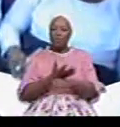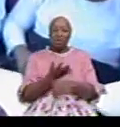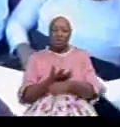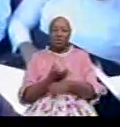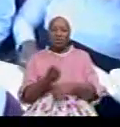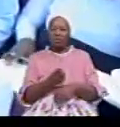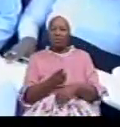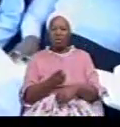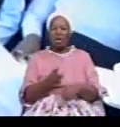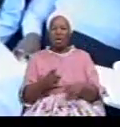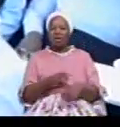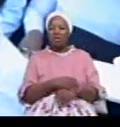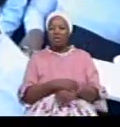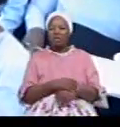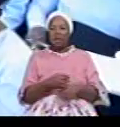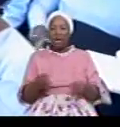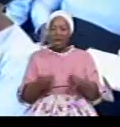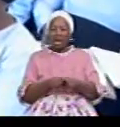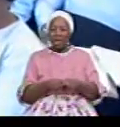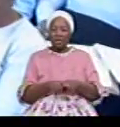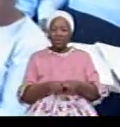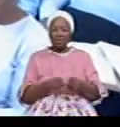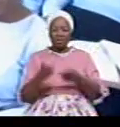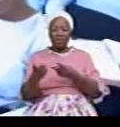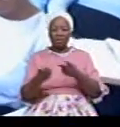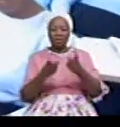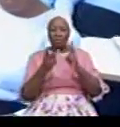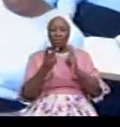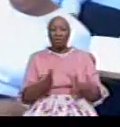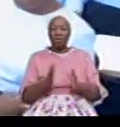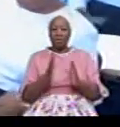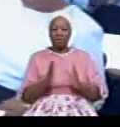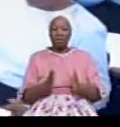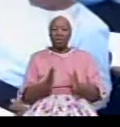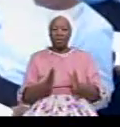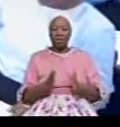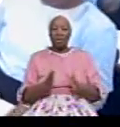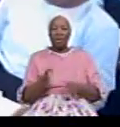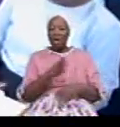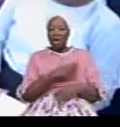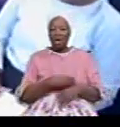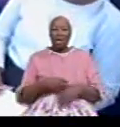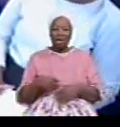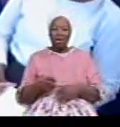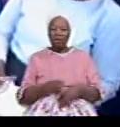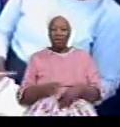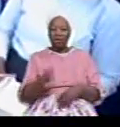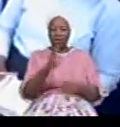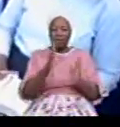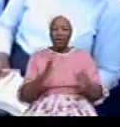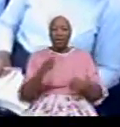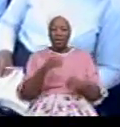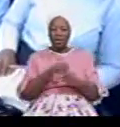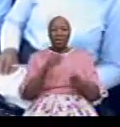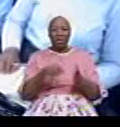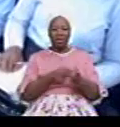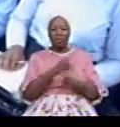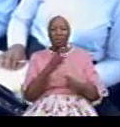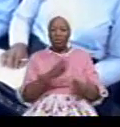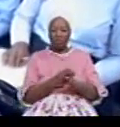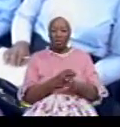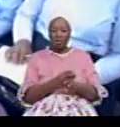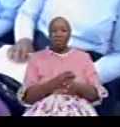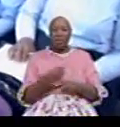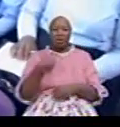as strangers and pilgrims in this world," we're strangers, we're